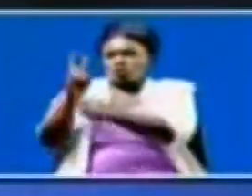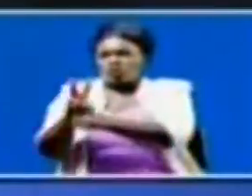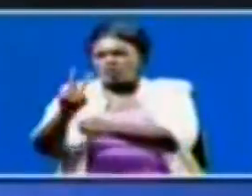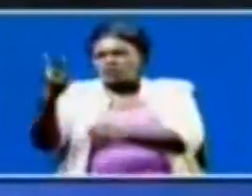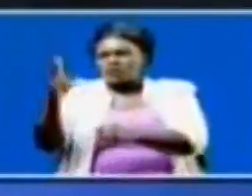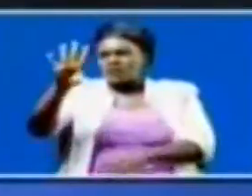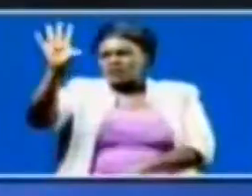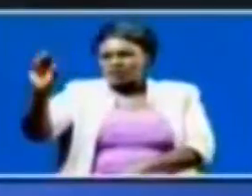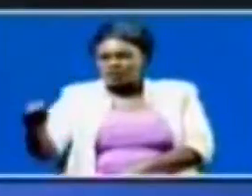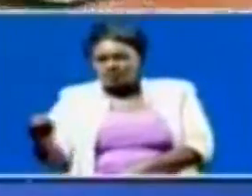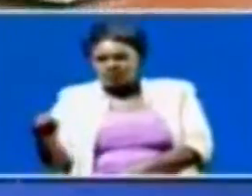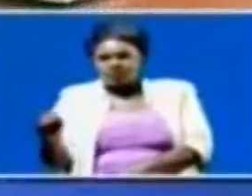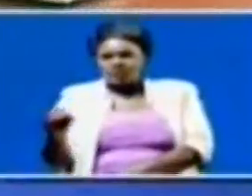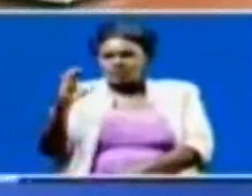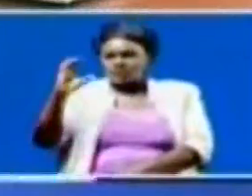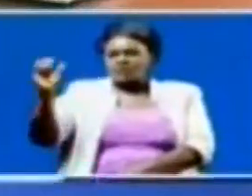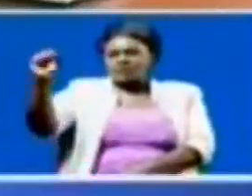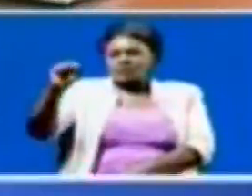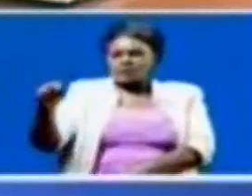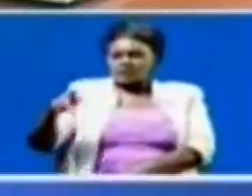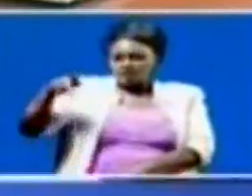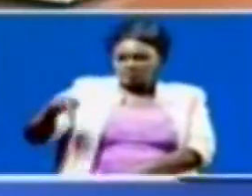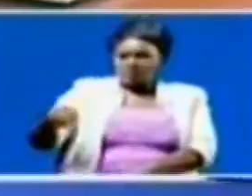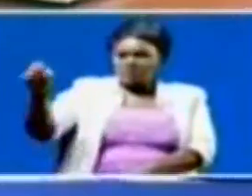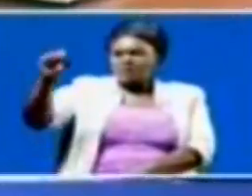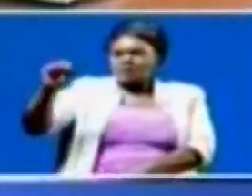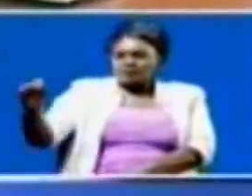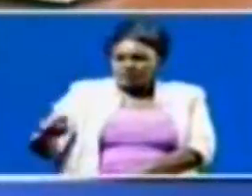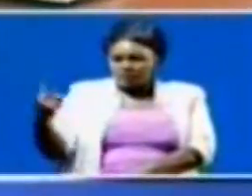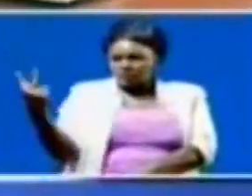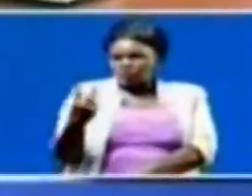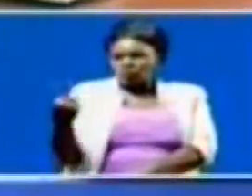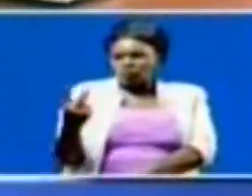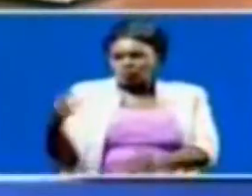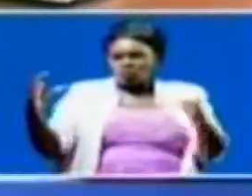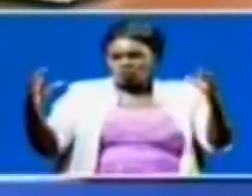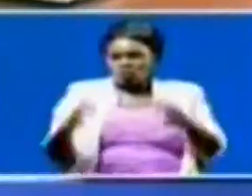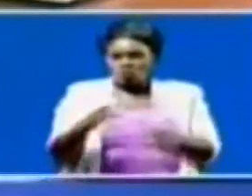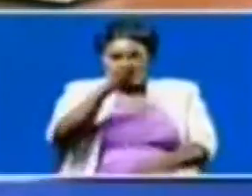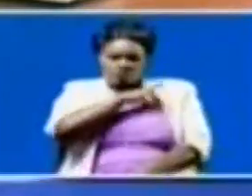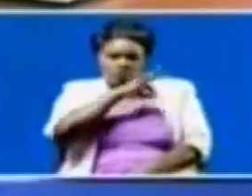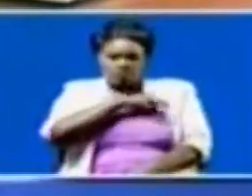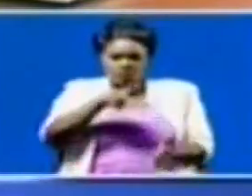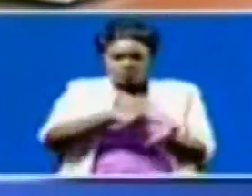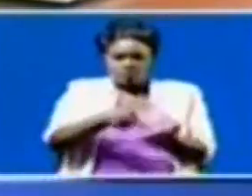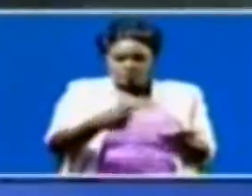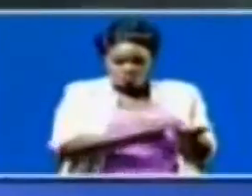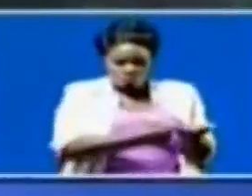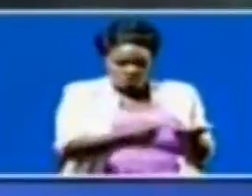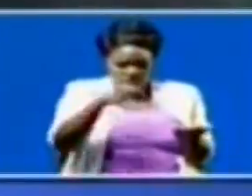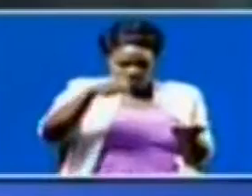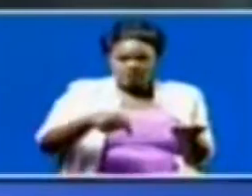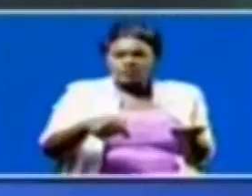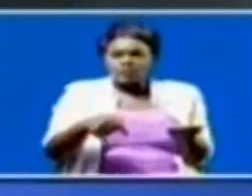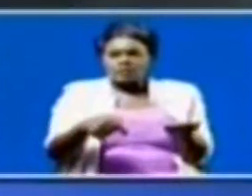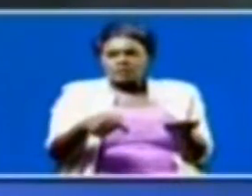in Africa, and according to CS and his permanent secretary, Ambassador Peter Kaberia, the team's allowances will be paid by the end of the week. And though